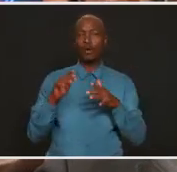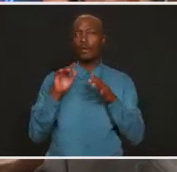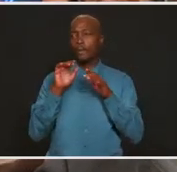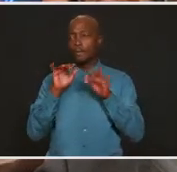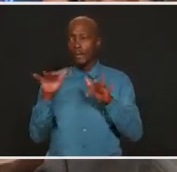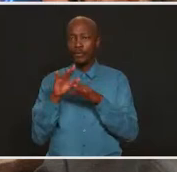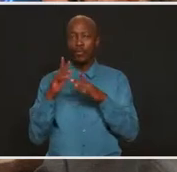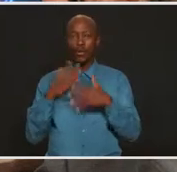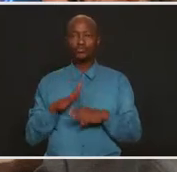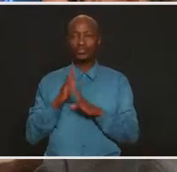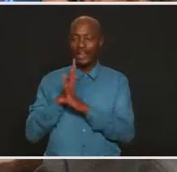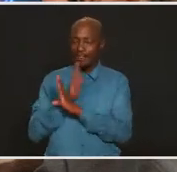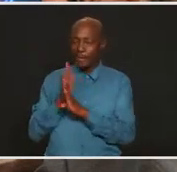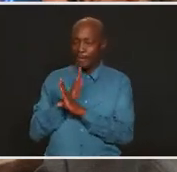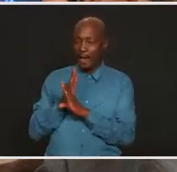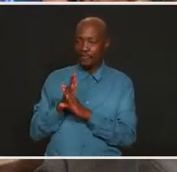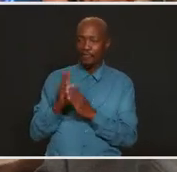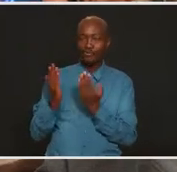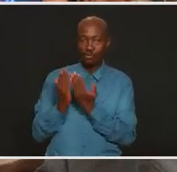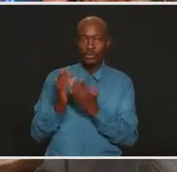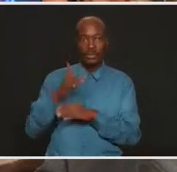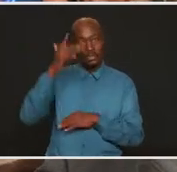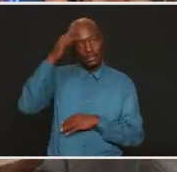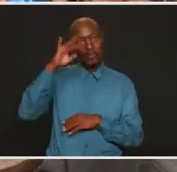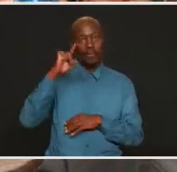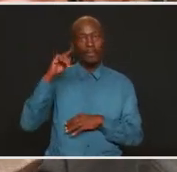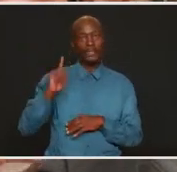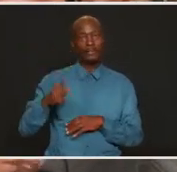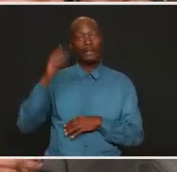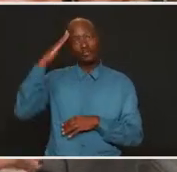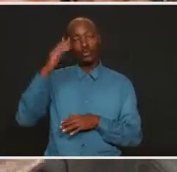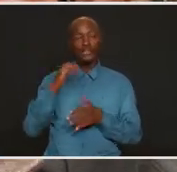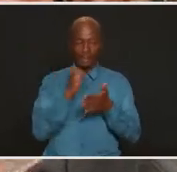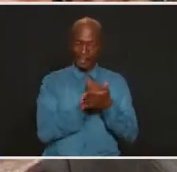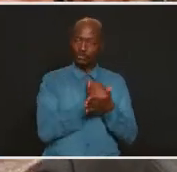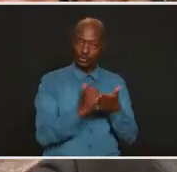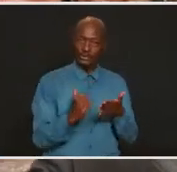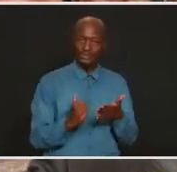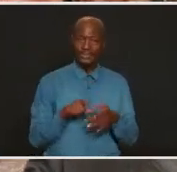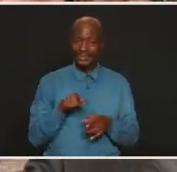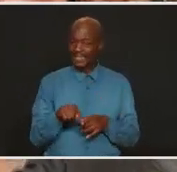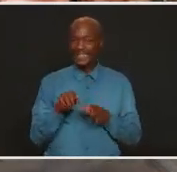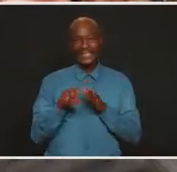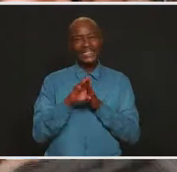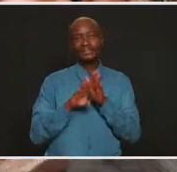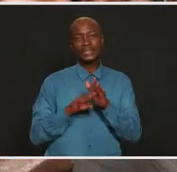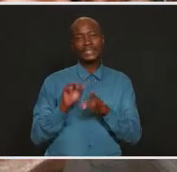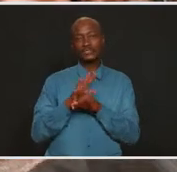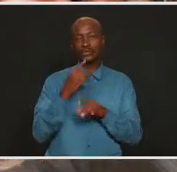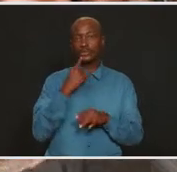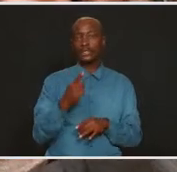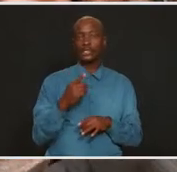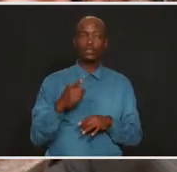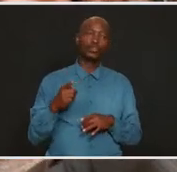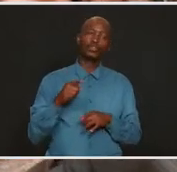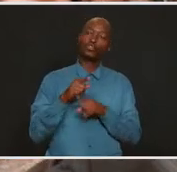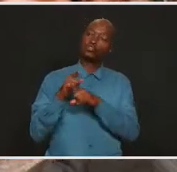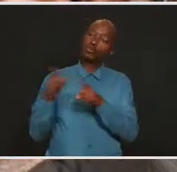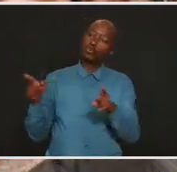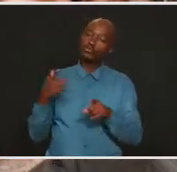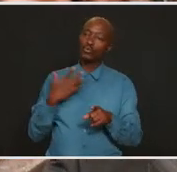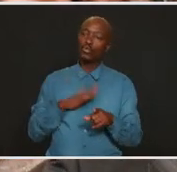have a private schooling the government must know they must register this bill is not saying that those who wants to